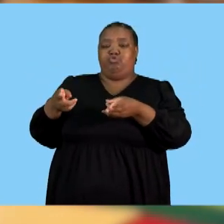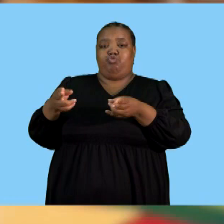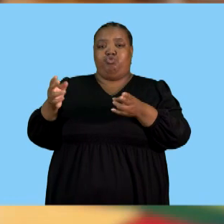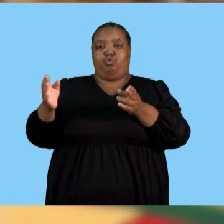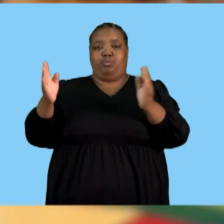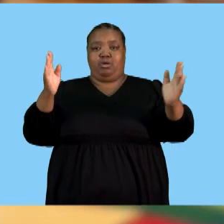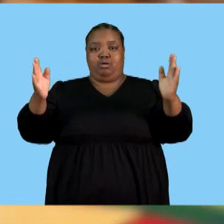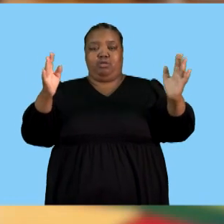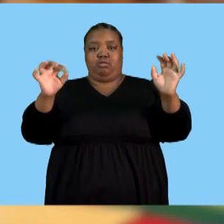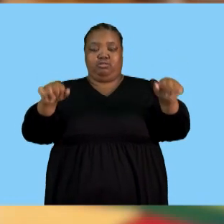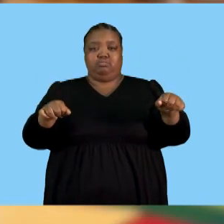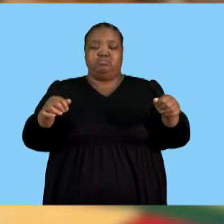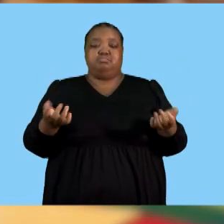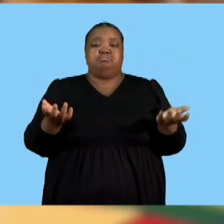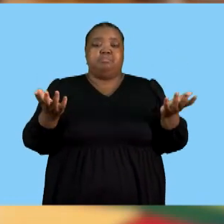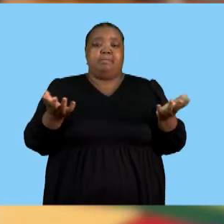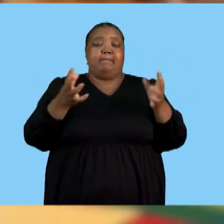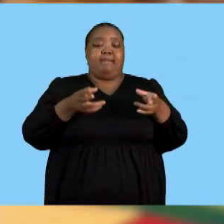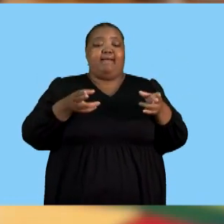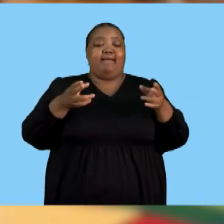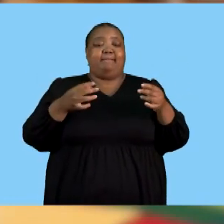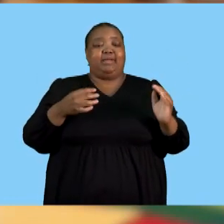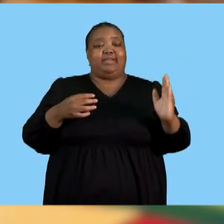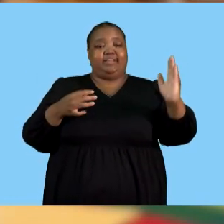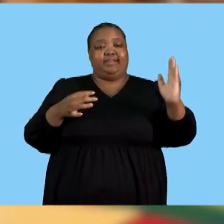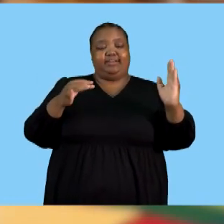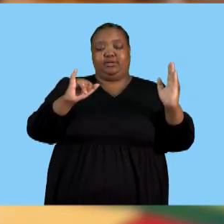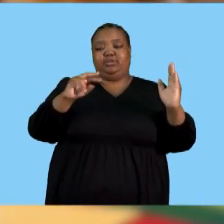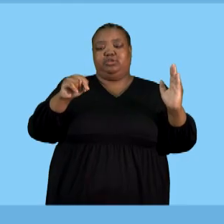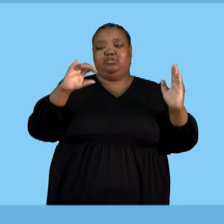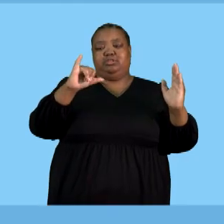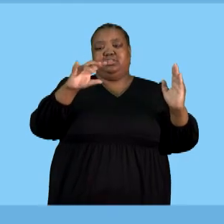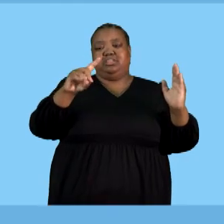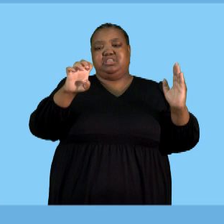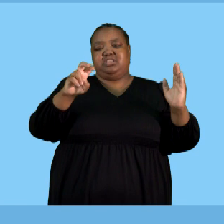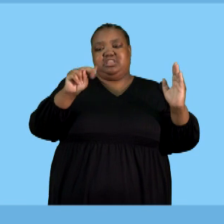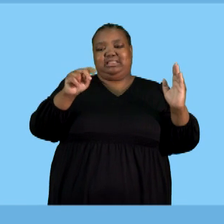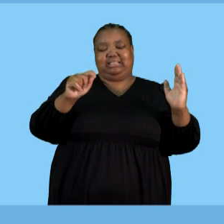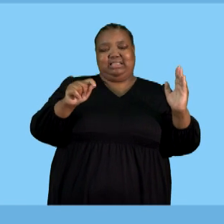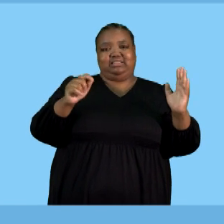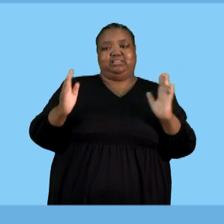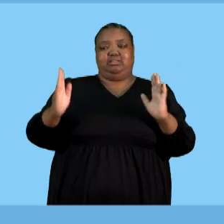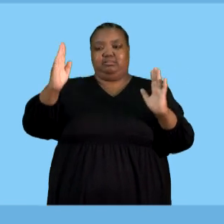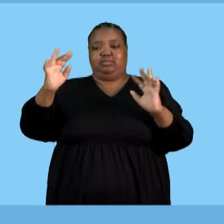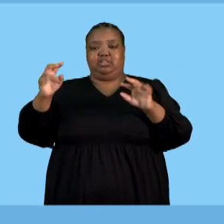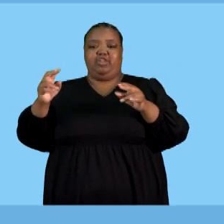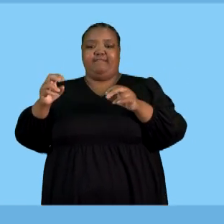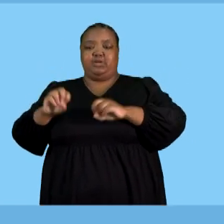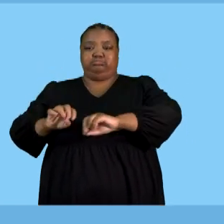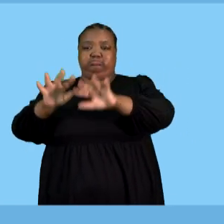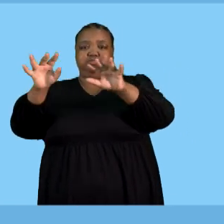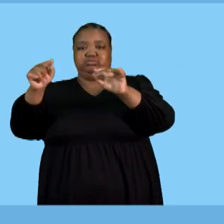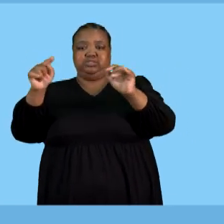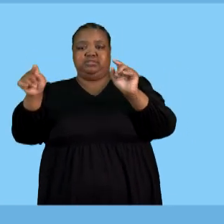however, those 2 angles, the angle of incidence and the angle of reflection, they are equal. So question 3